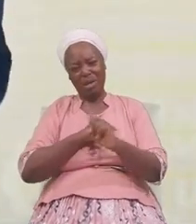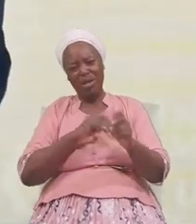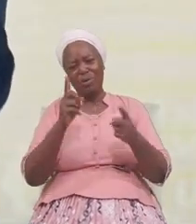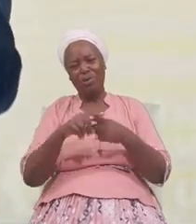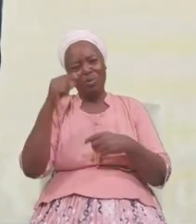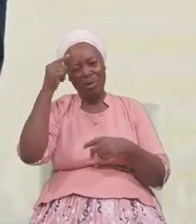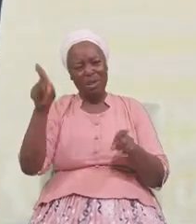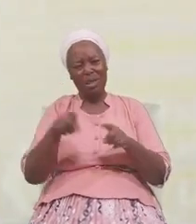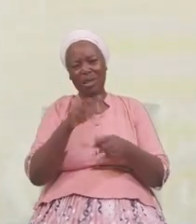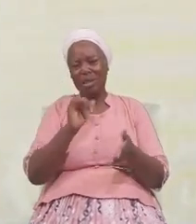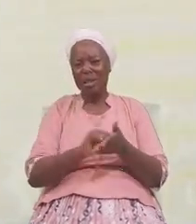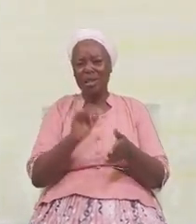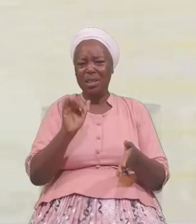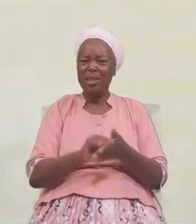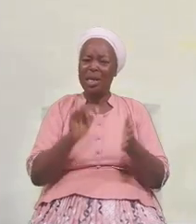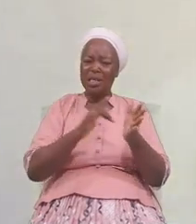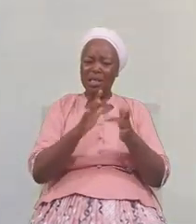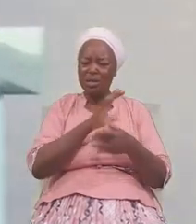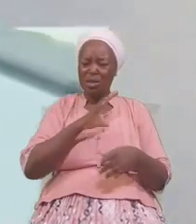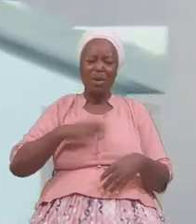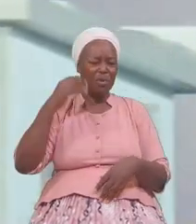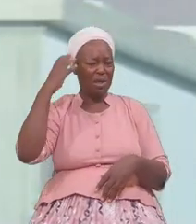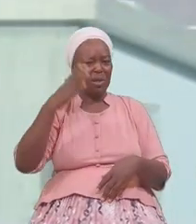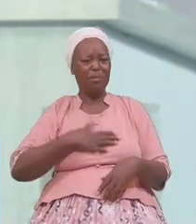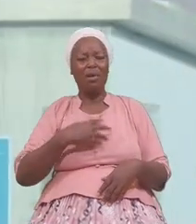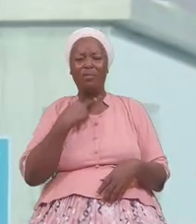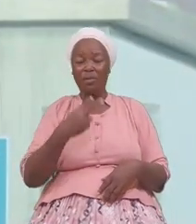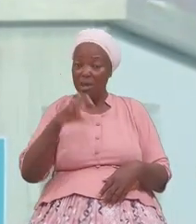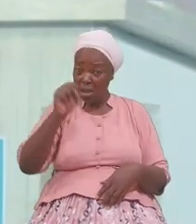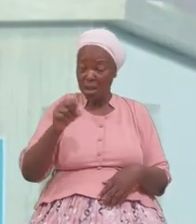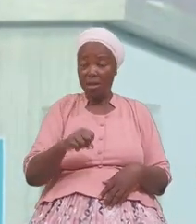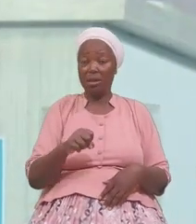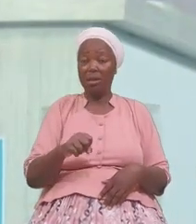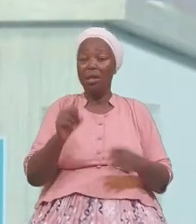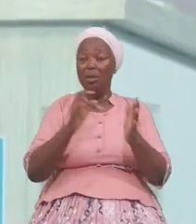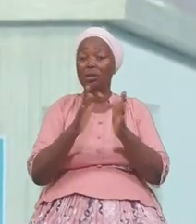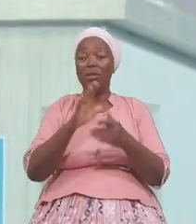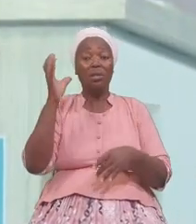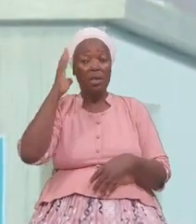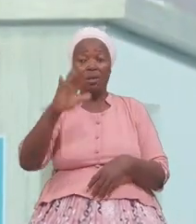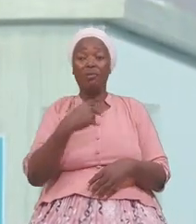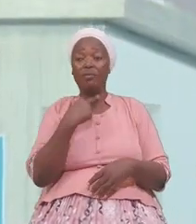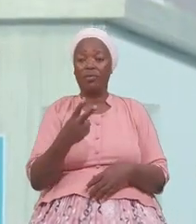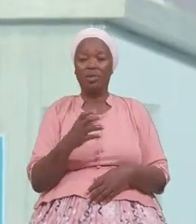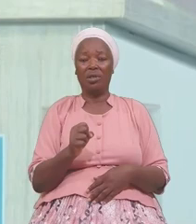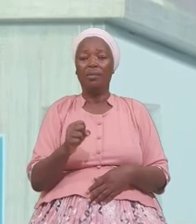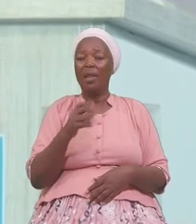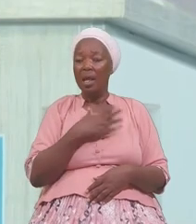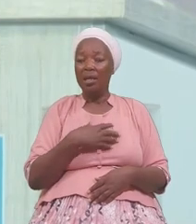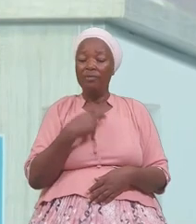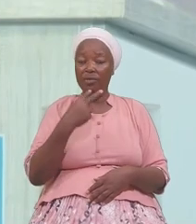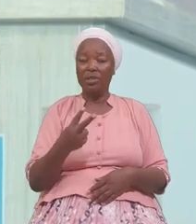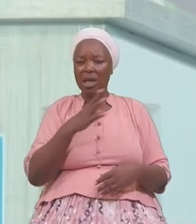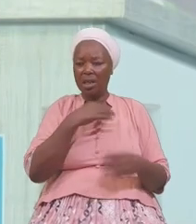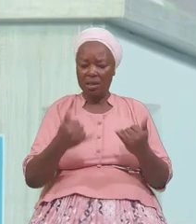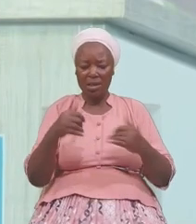think that you will hear my voice? Yes, he hears your voice. And tonight there'll